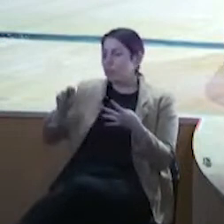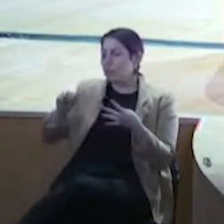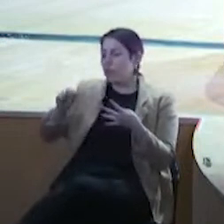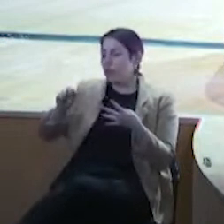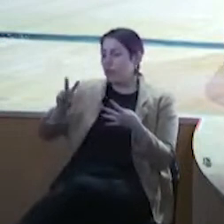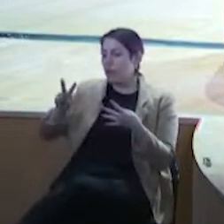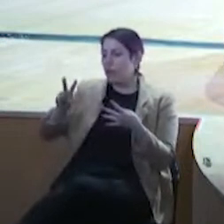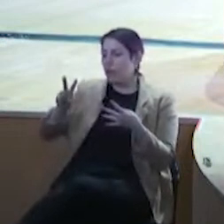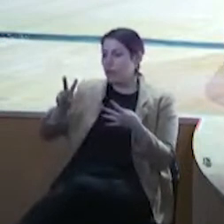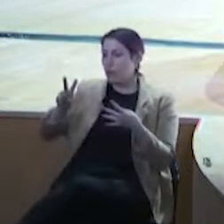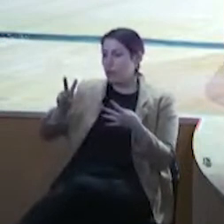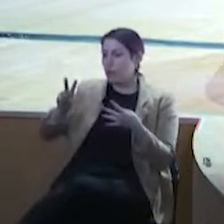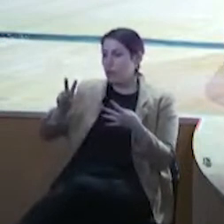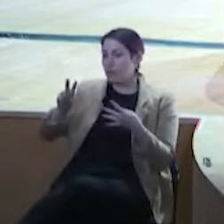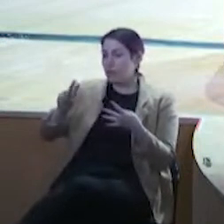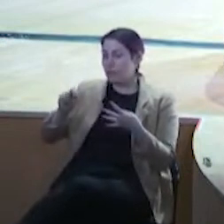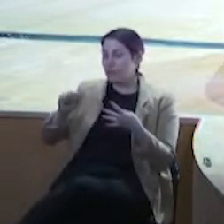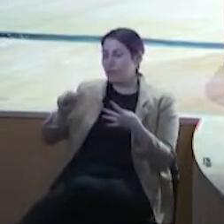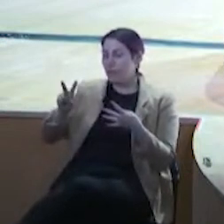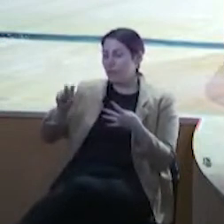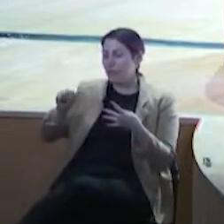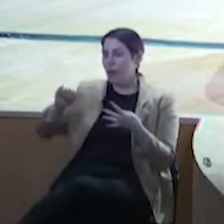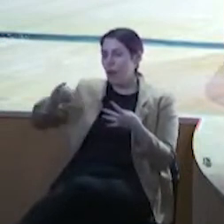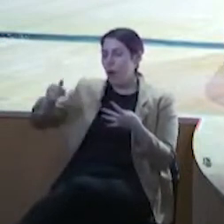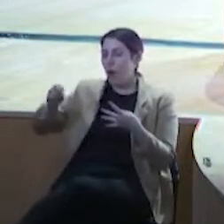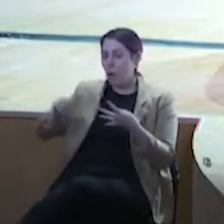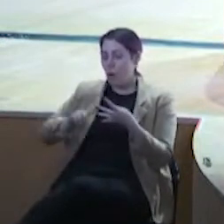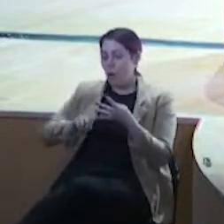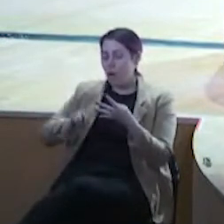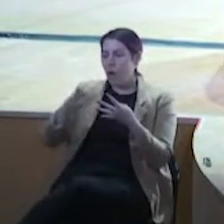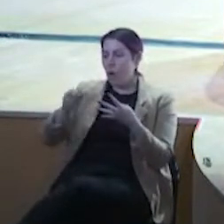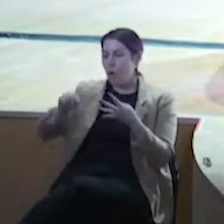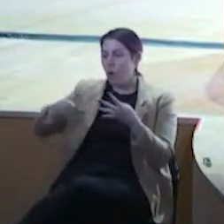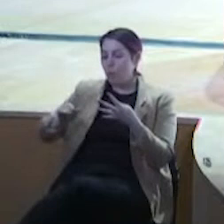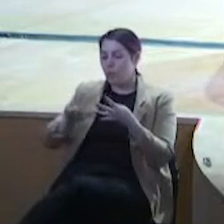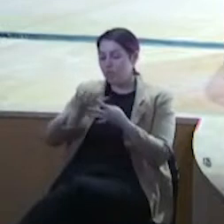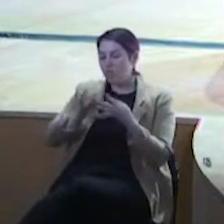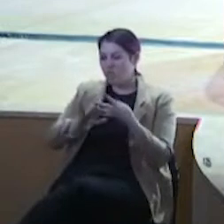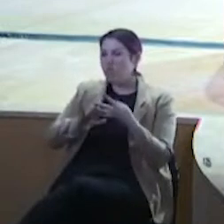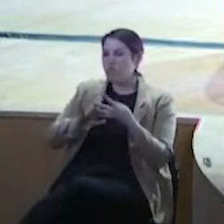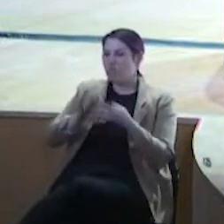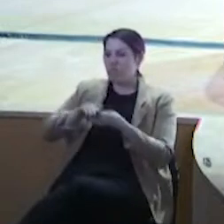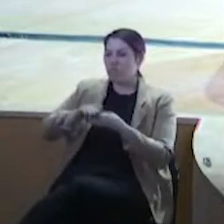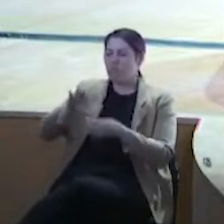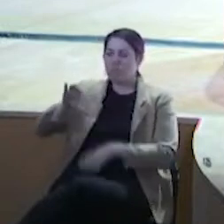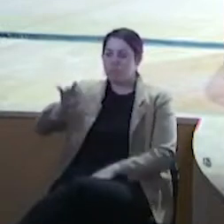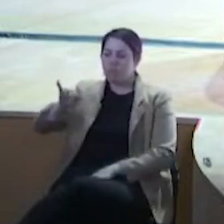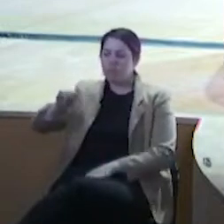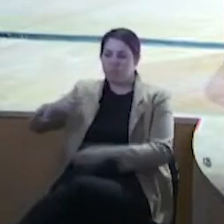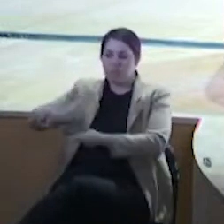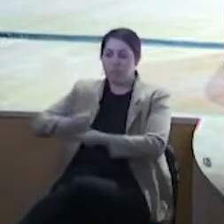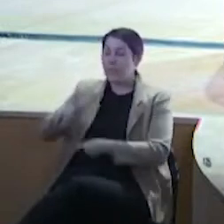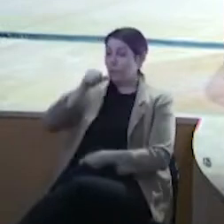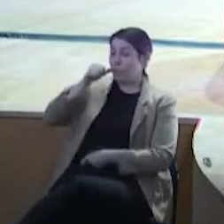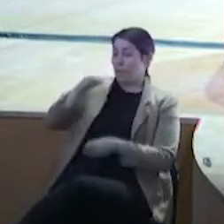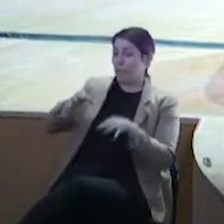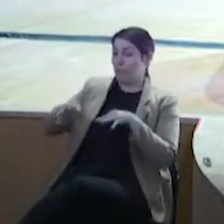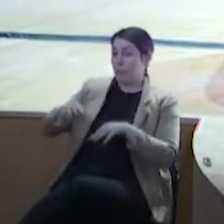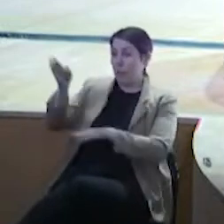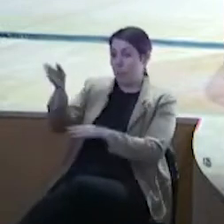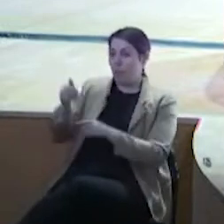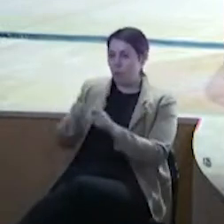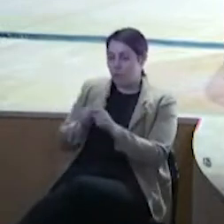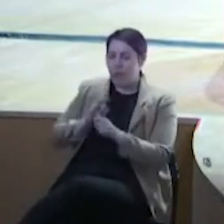Hopi that live on our reservation. That's why we're the Colorado River Indian Tribes. I gave my PowerPoint history about our